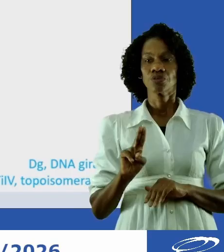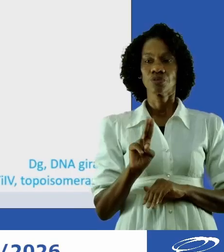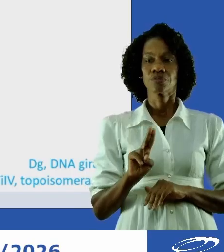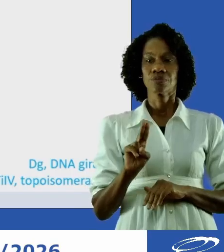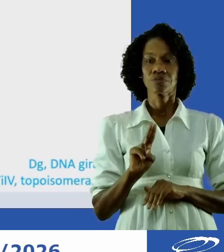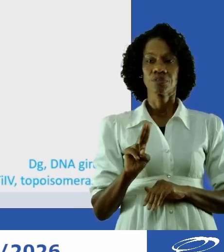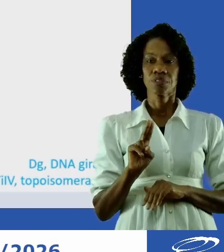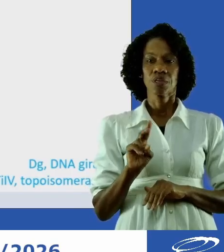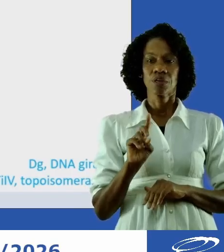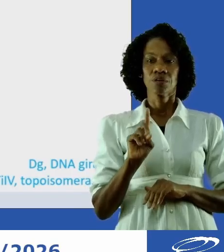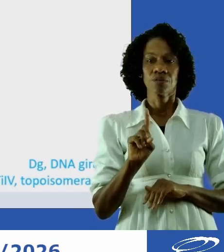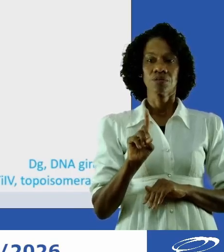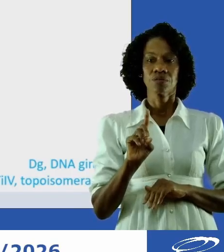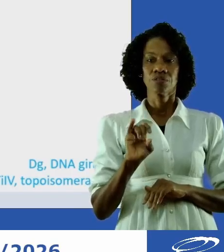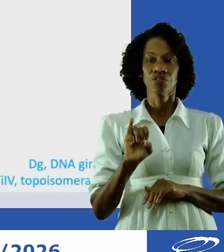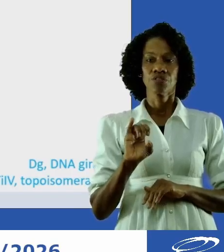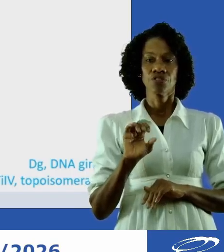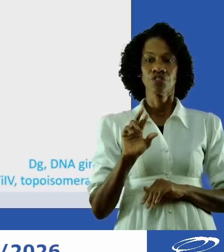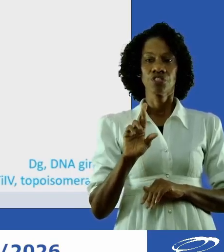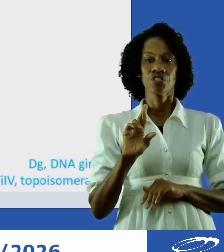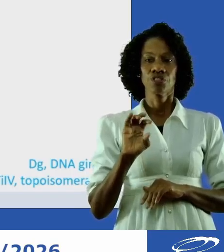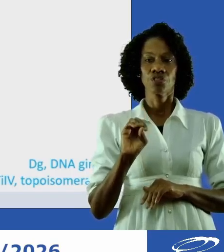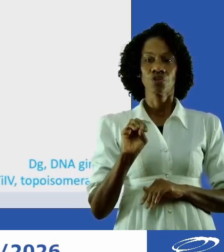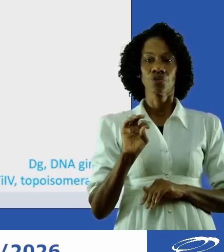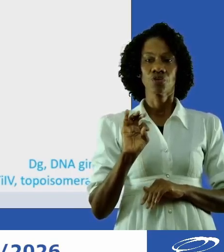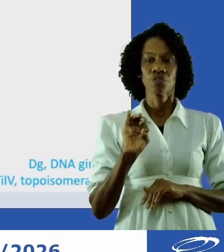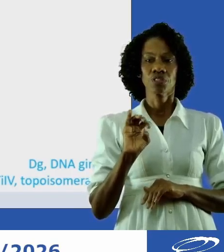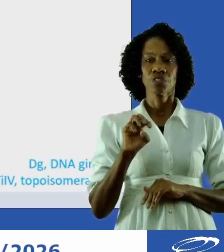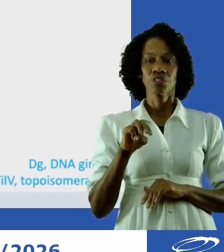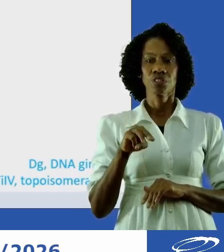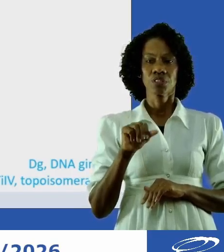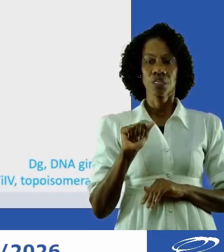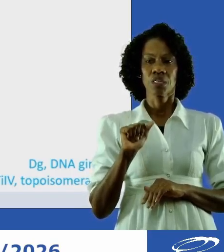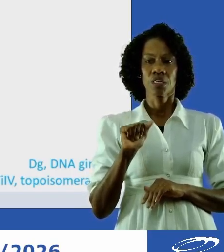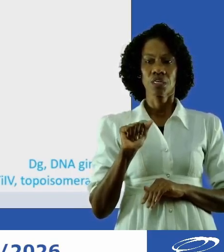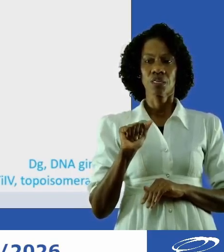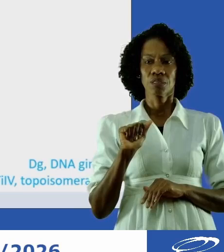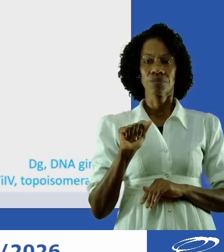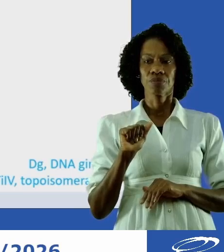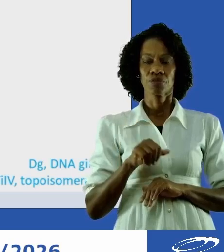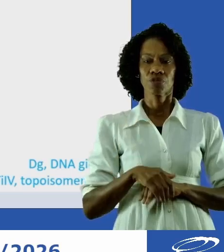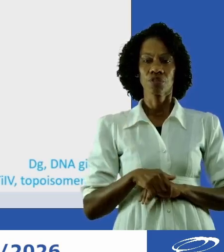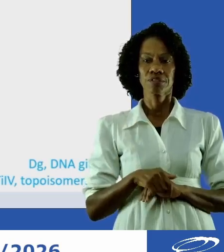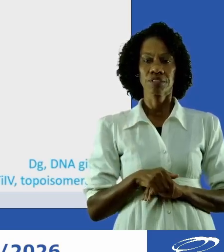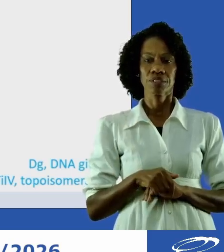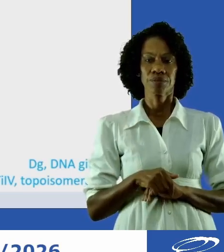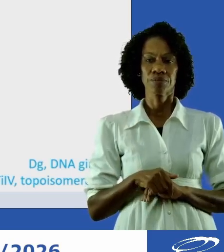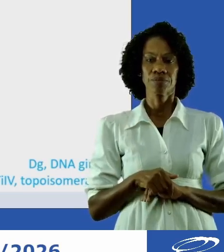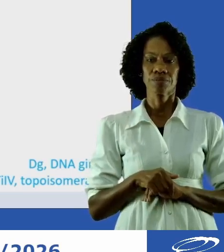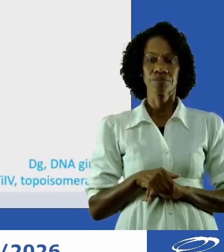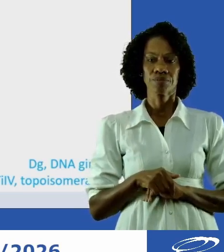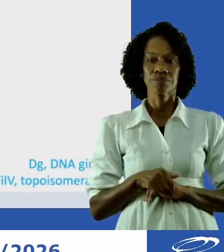for gram-positives, because for gram-positives, it's not inhibiting just the topoisomerase, but also inhibiting